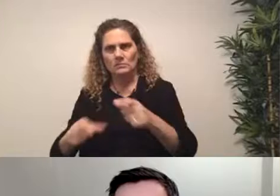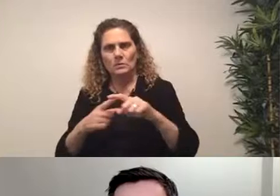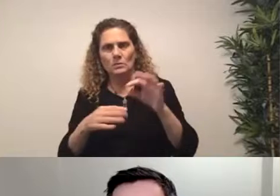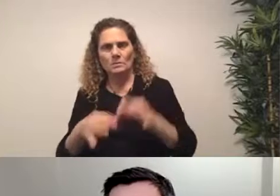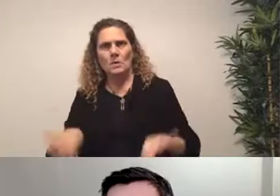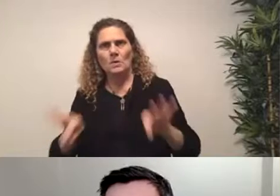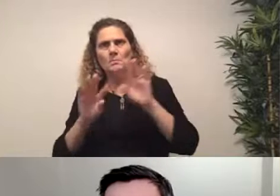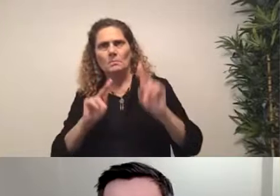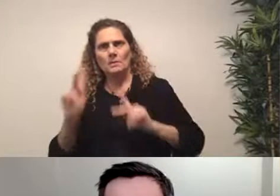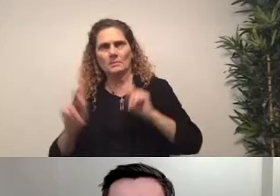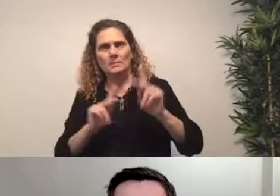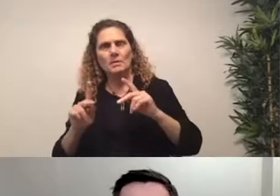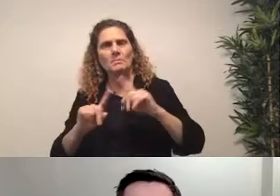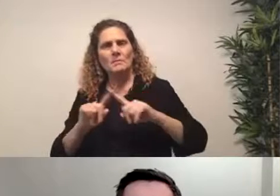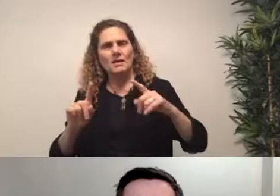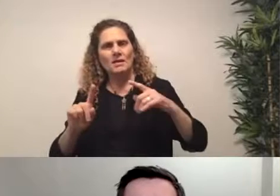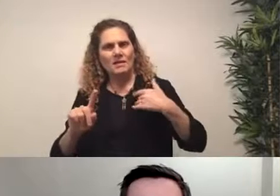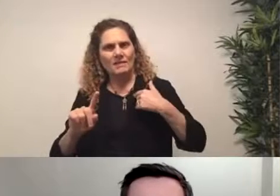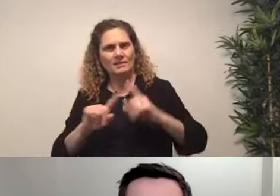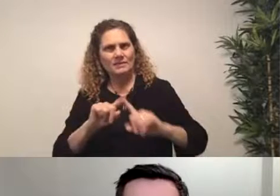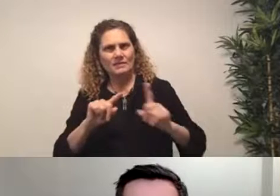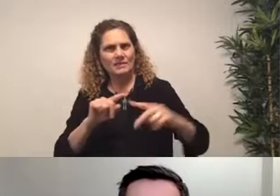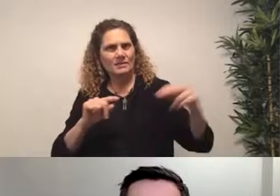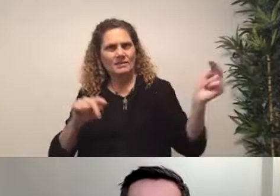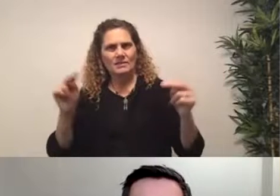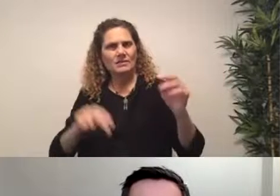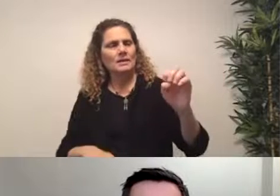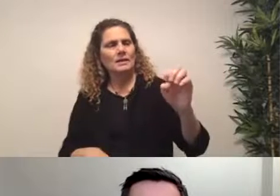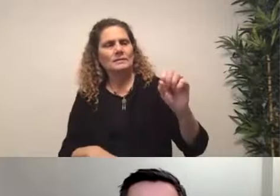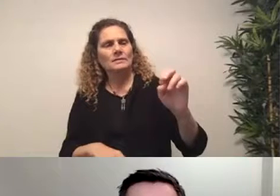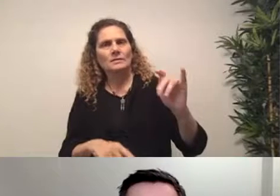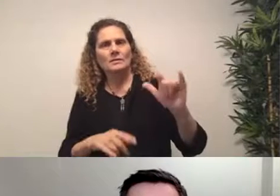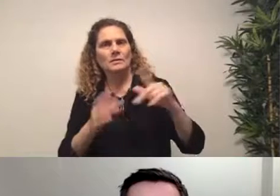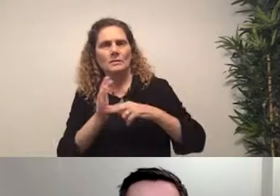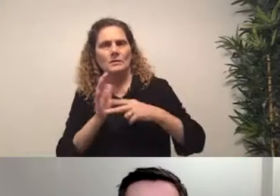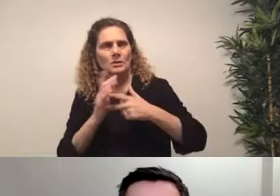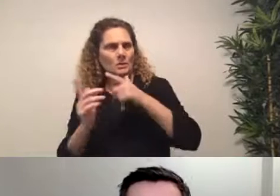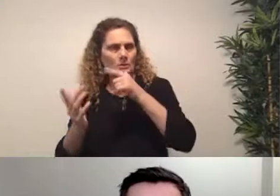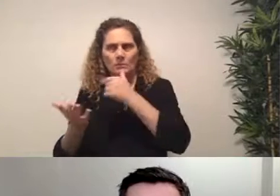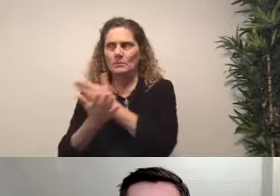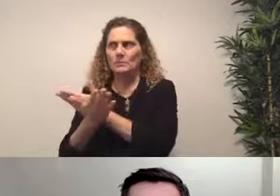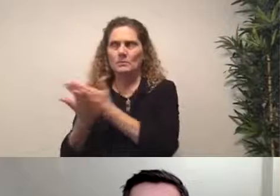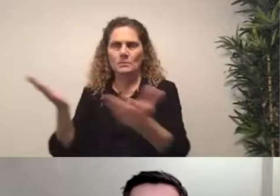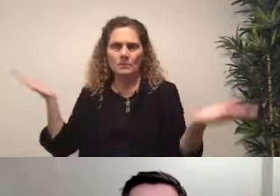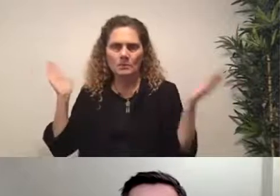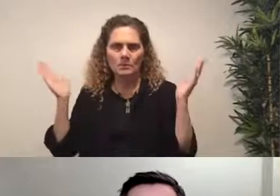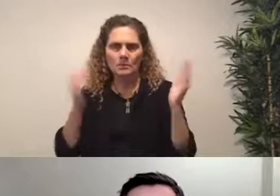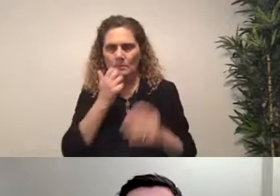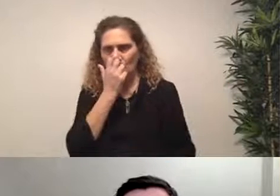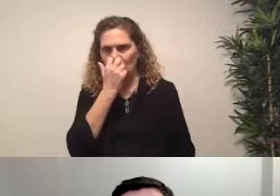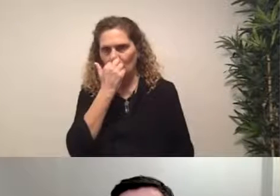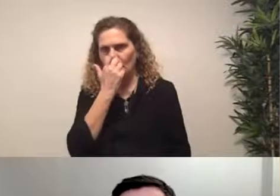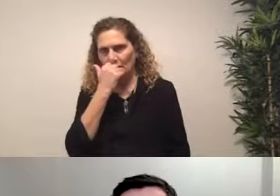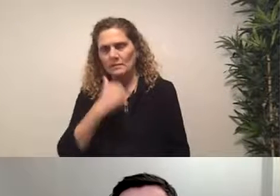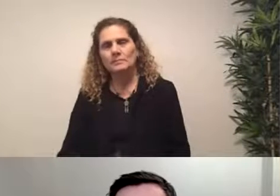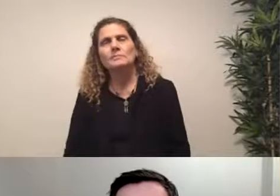So I can start off on that one. So there are 2 agencies that help to make these determinations. So one is at a national level, and that's the ACIP,